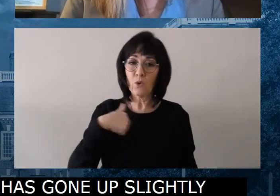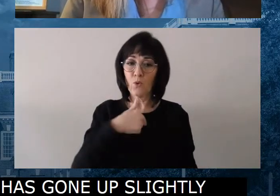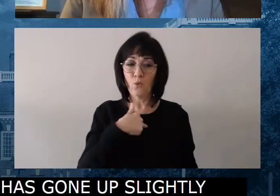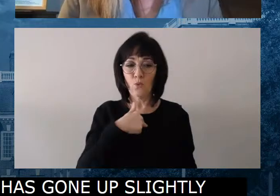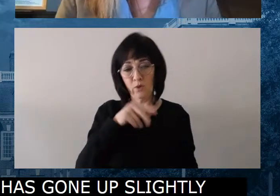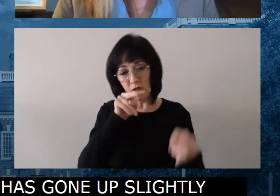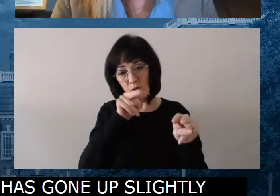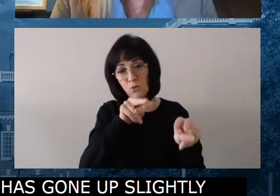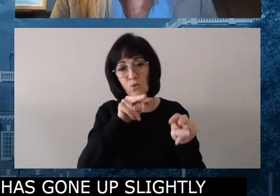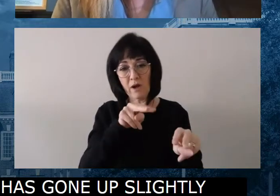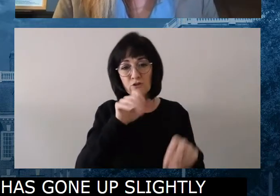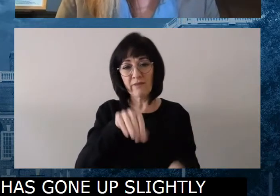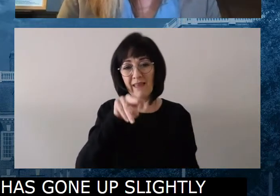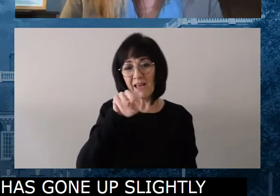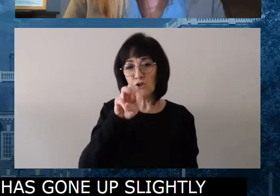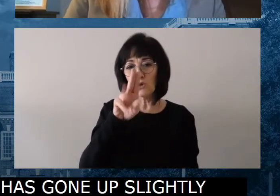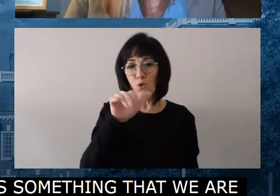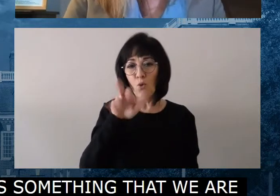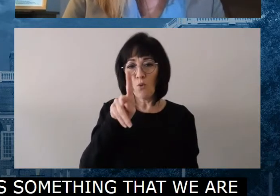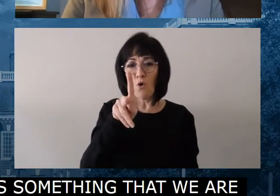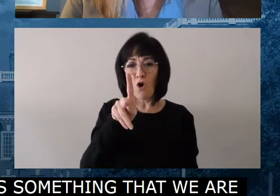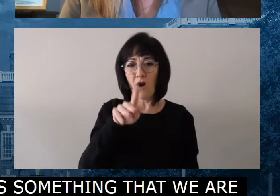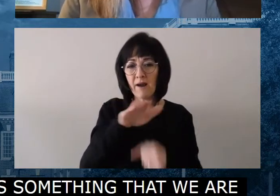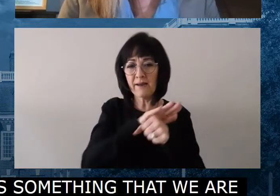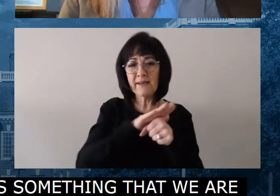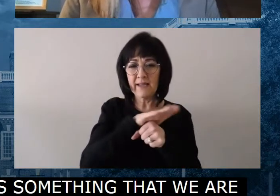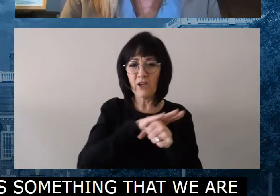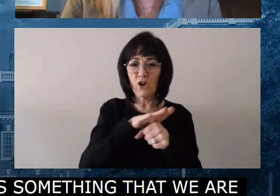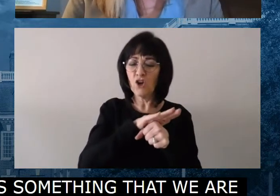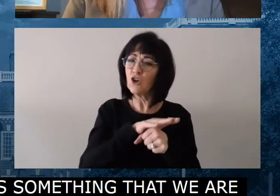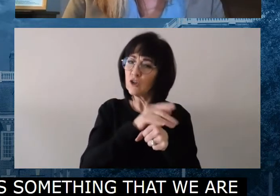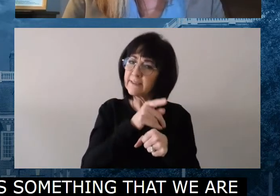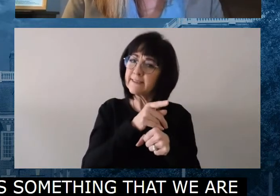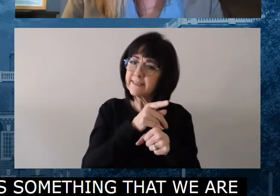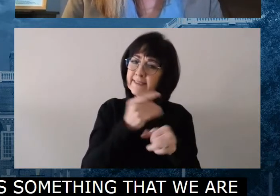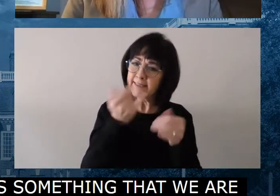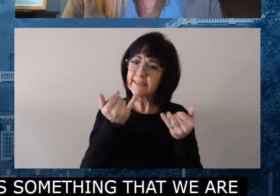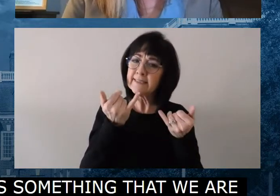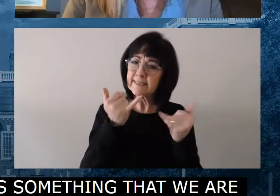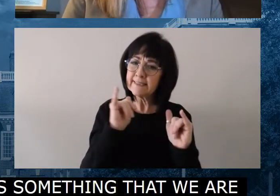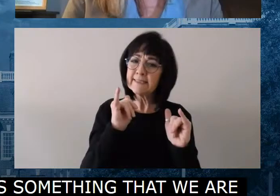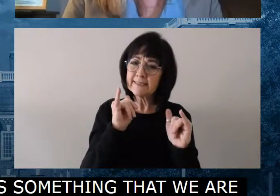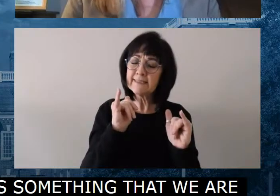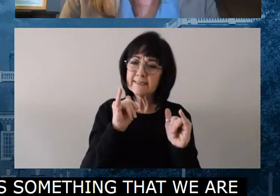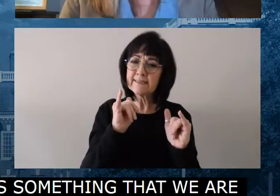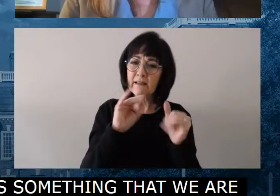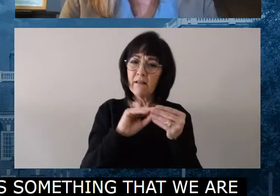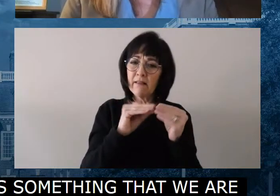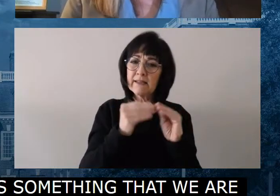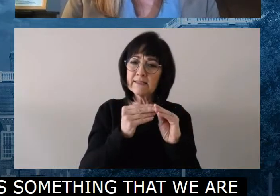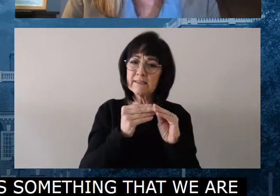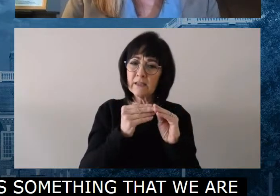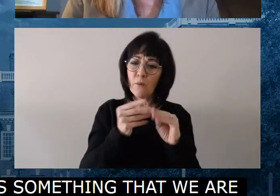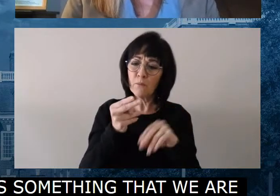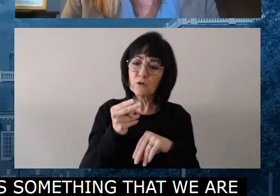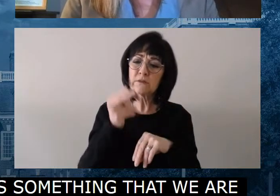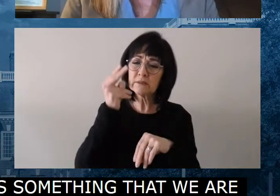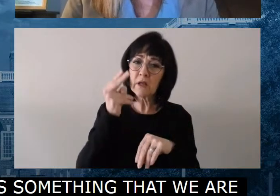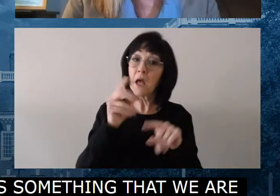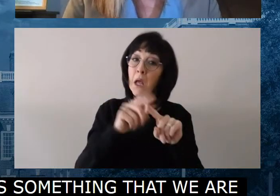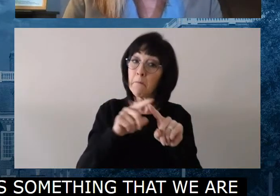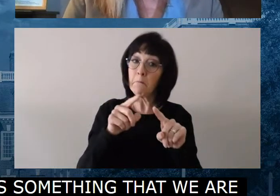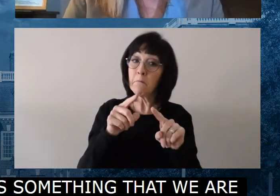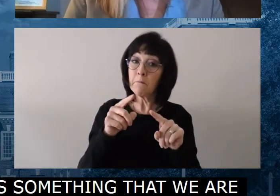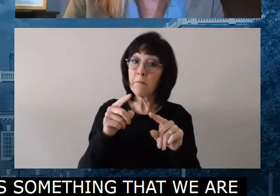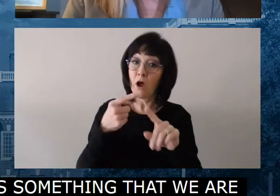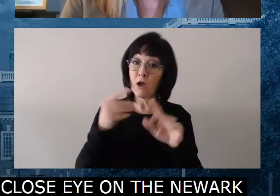the Newark area, which is still a little on the higher side, but case rates have decreased in the Newark area. We've